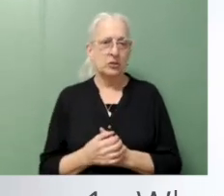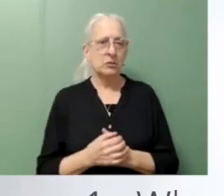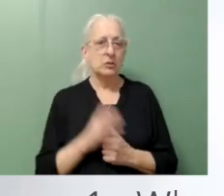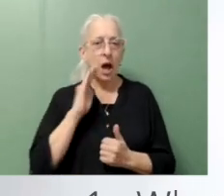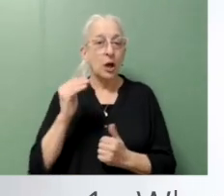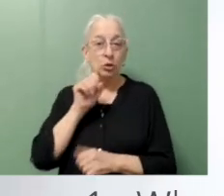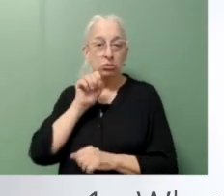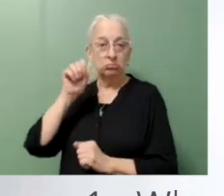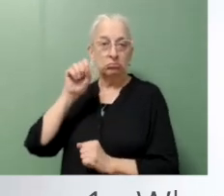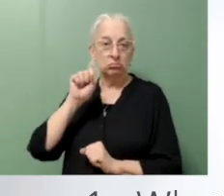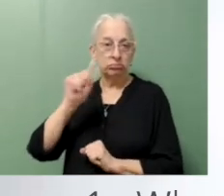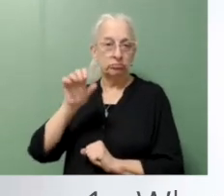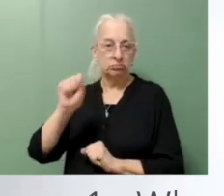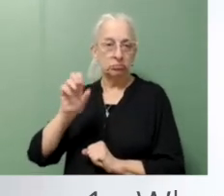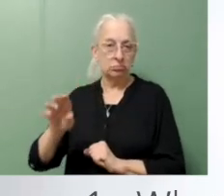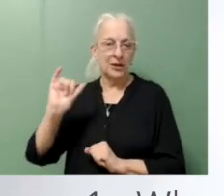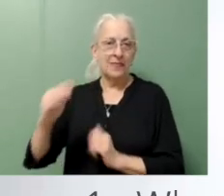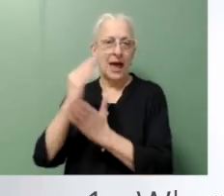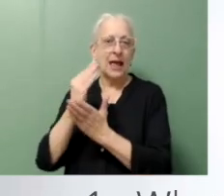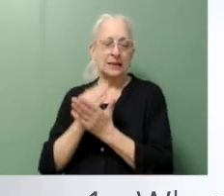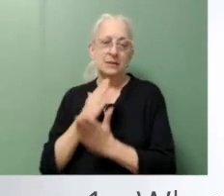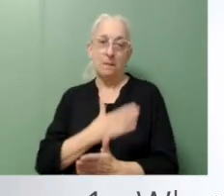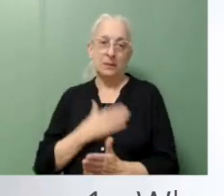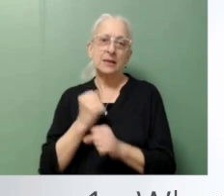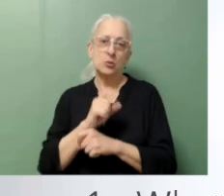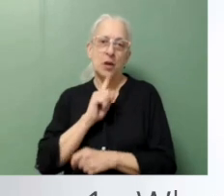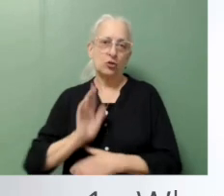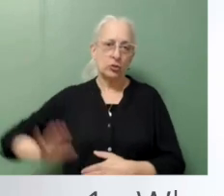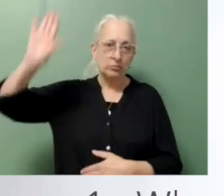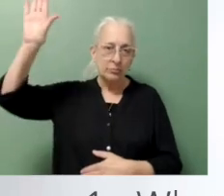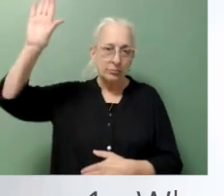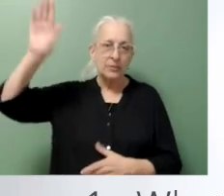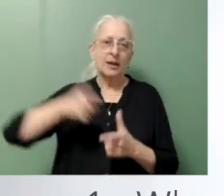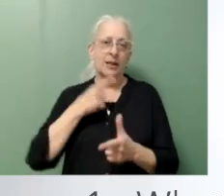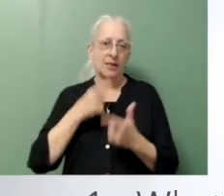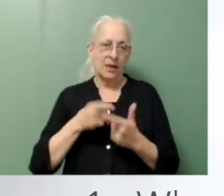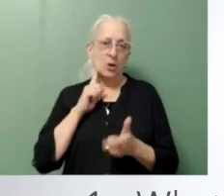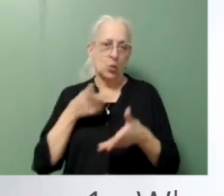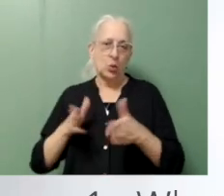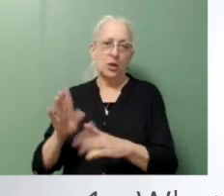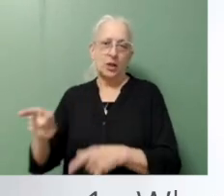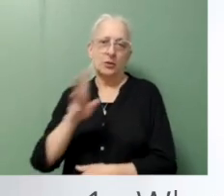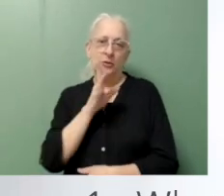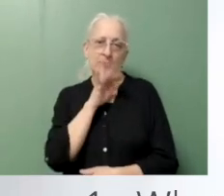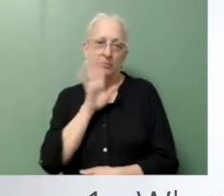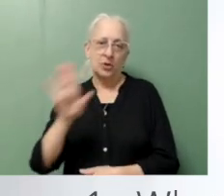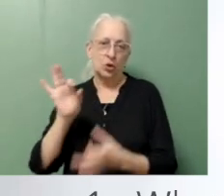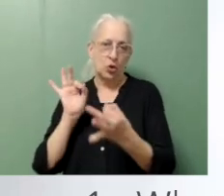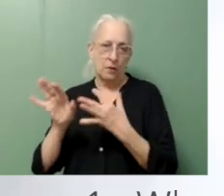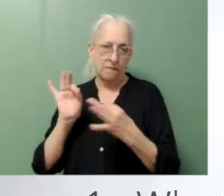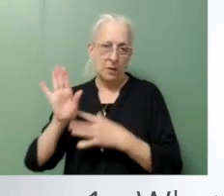down this list and please make sure to raise your hand and your mic will be unmuted and you can go ahead and provide your feedback